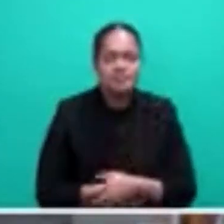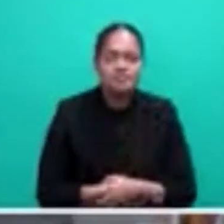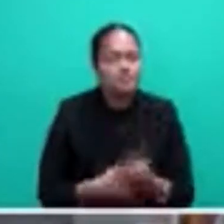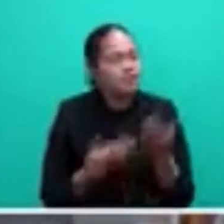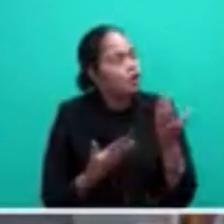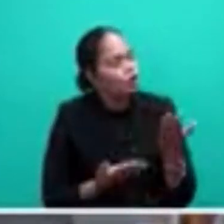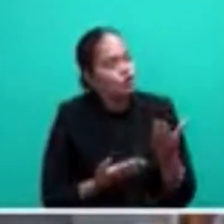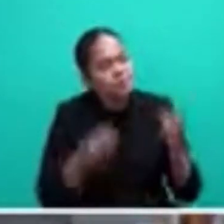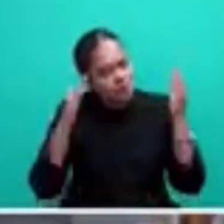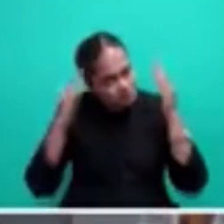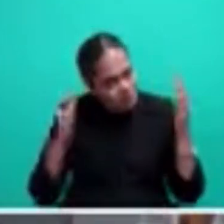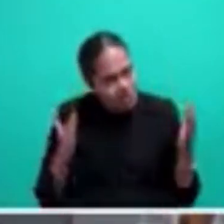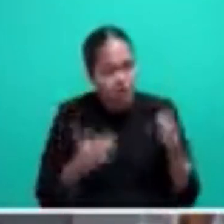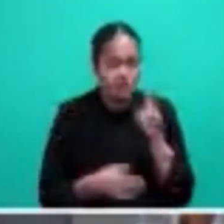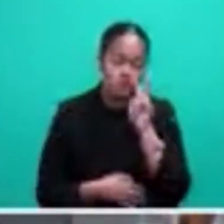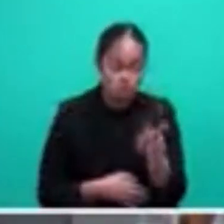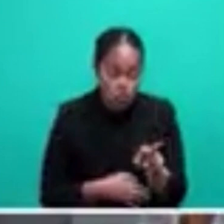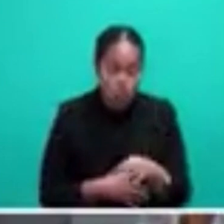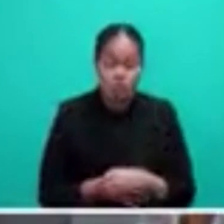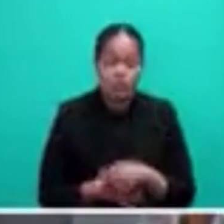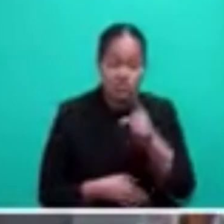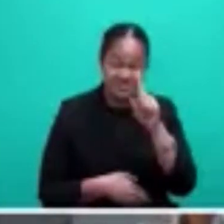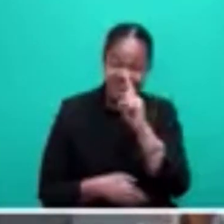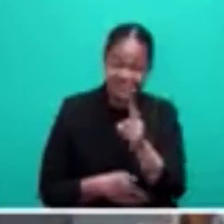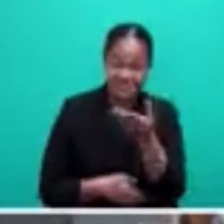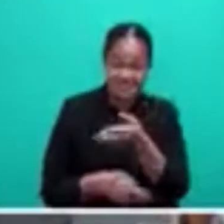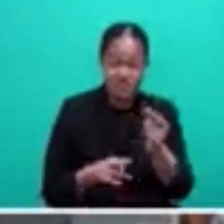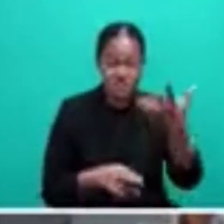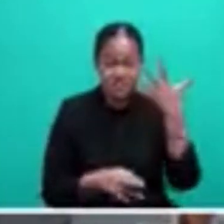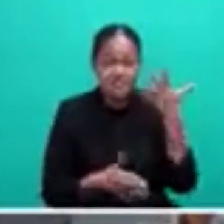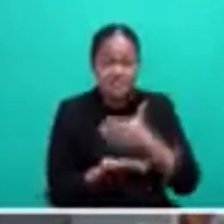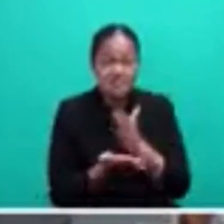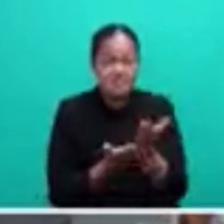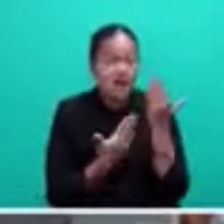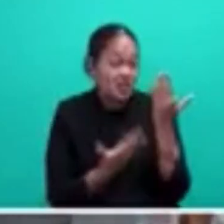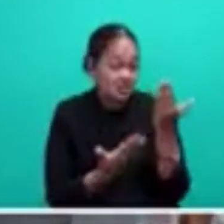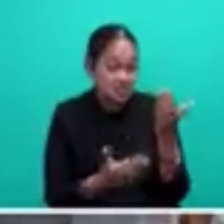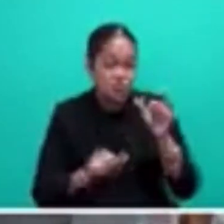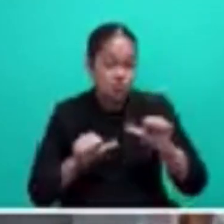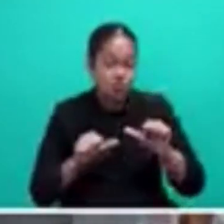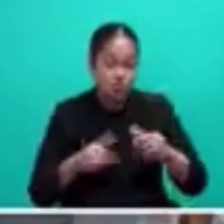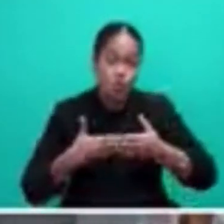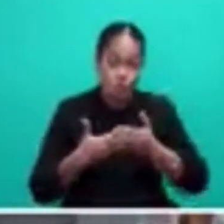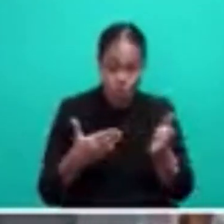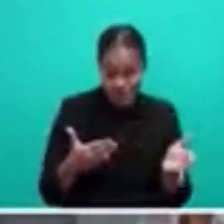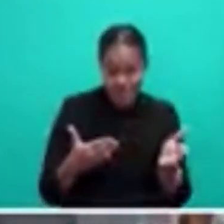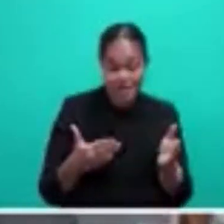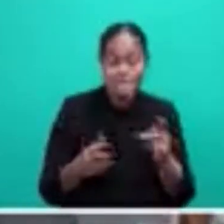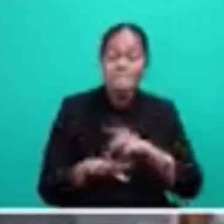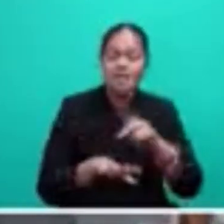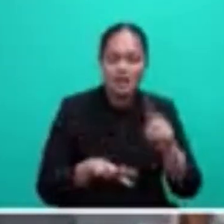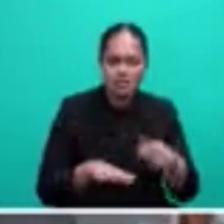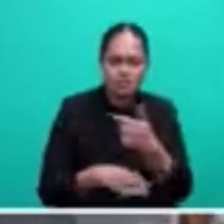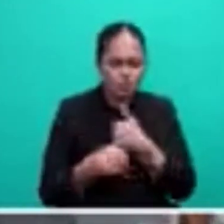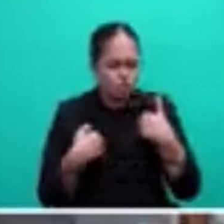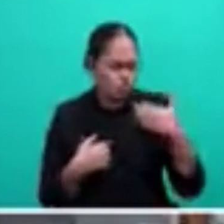Honourable Speaker, look, as we're following the reflection shared by His Excellency the President at the opening of Parliament, we were